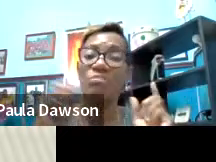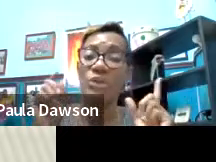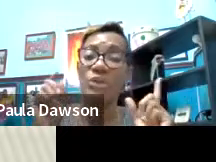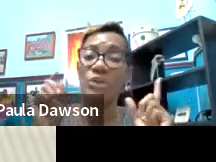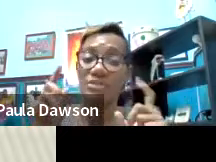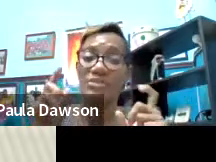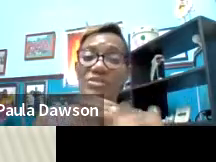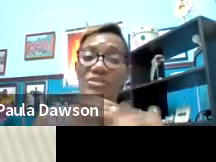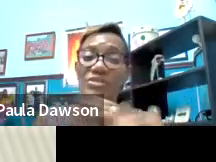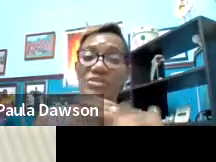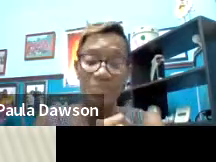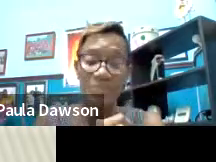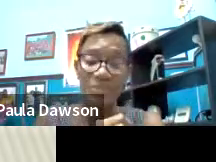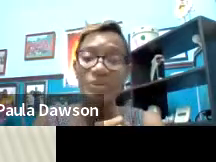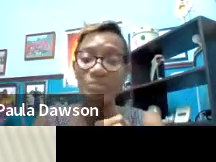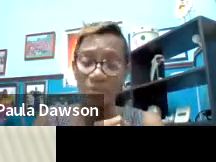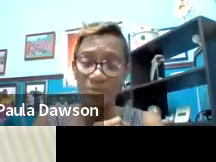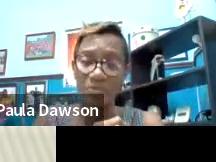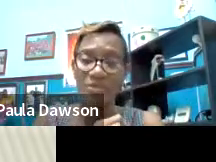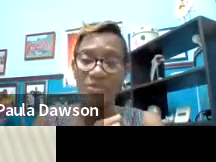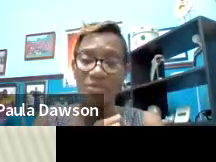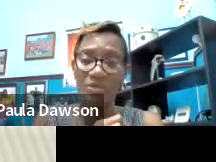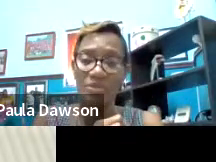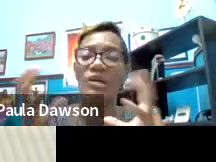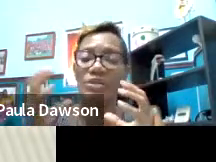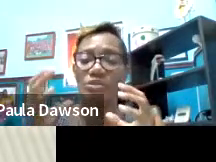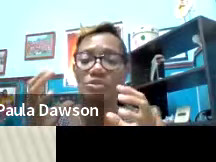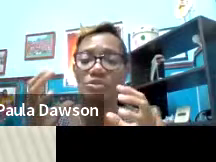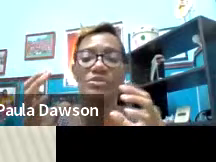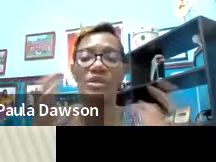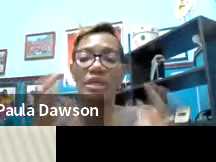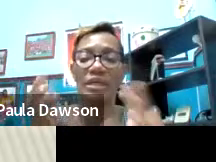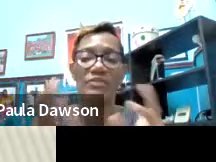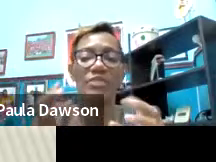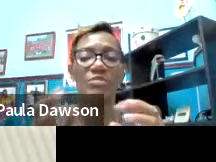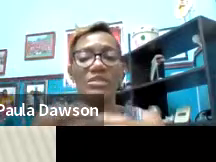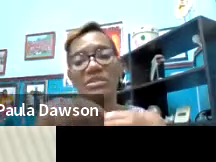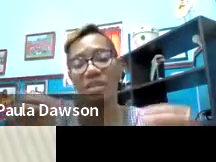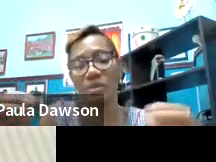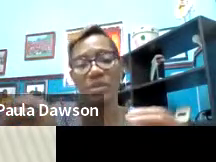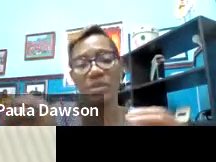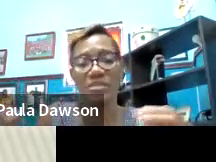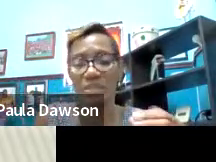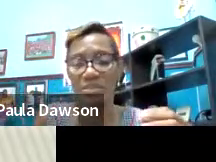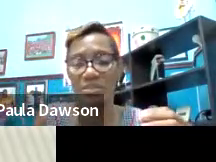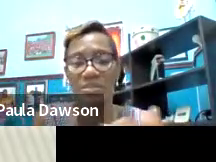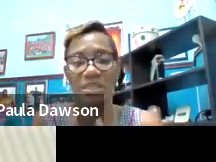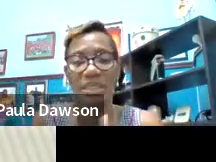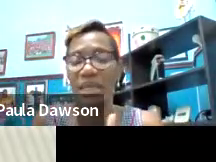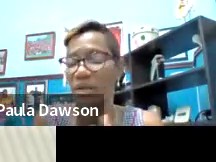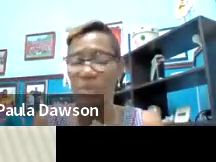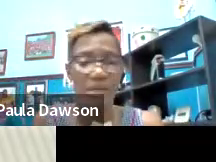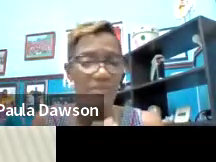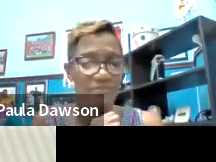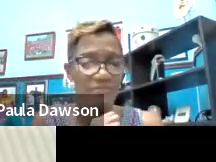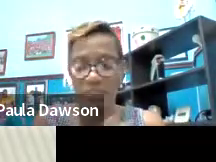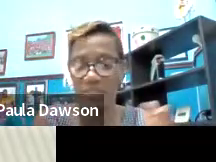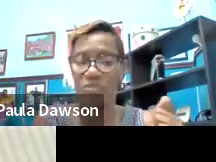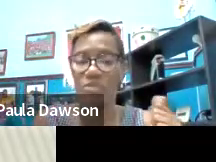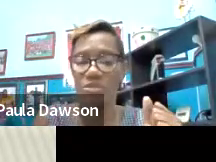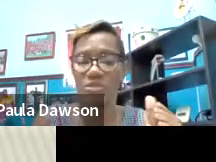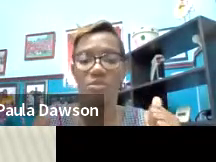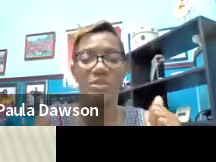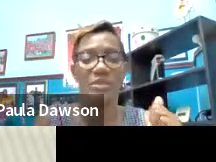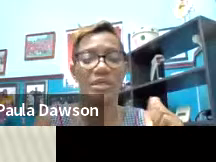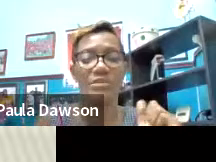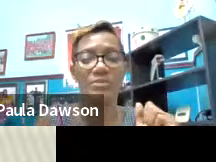we actually burn the nerve. Yes, we do. We burn the nerve in a controlled environment to take away the spasticity, and we have